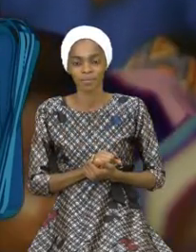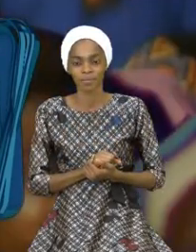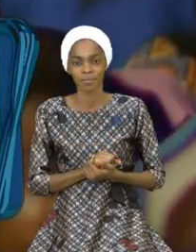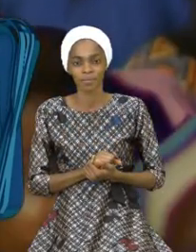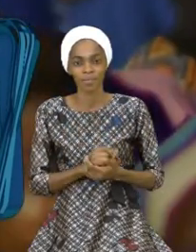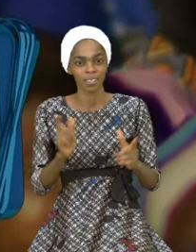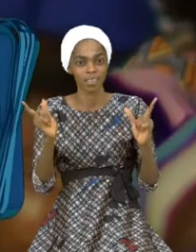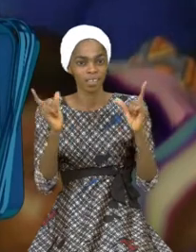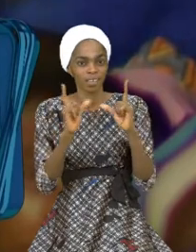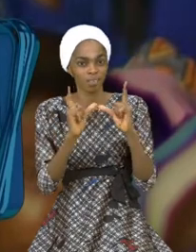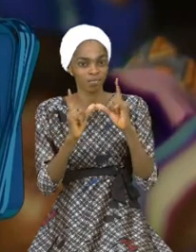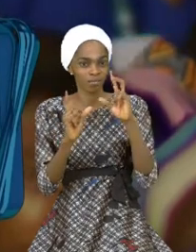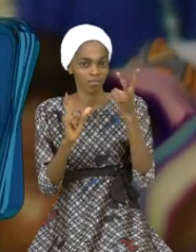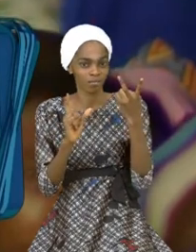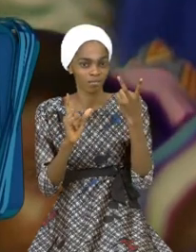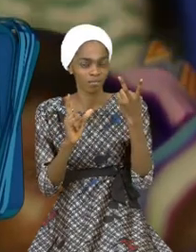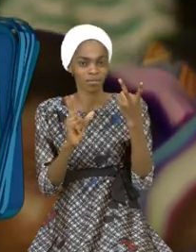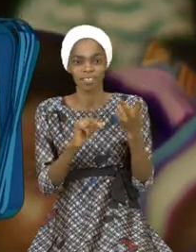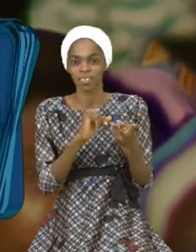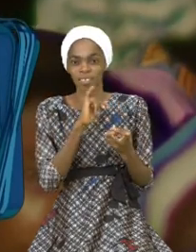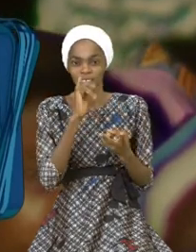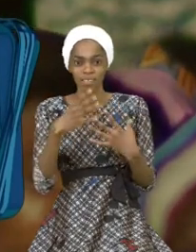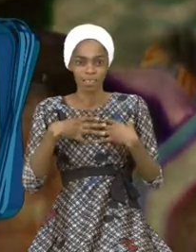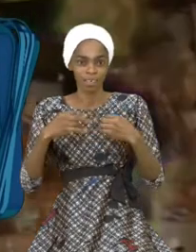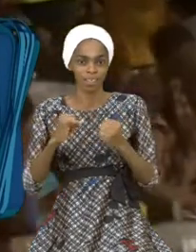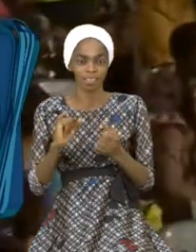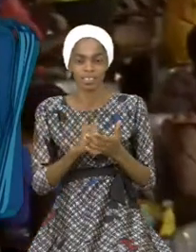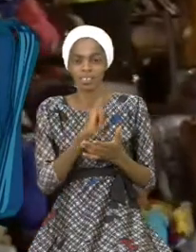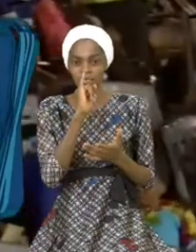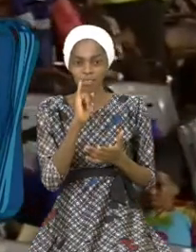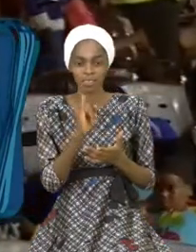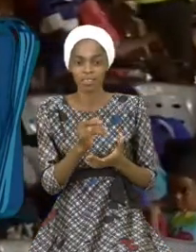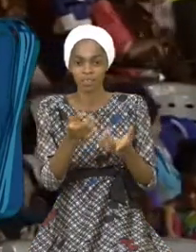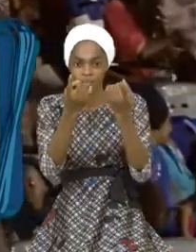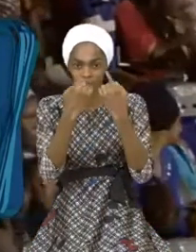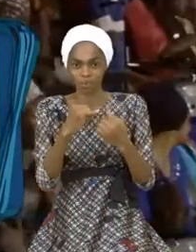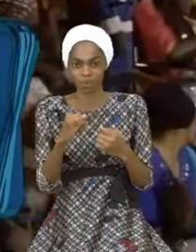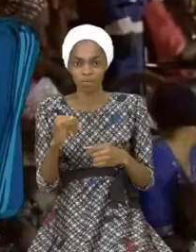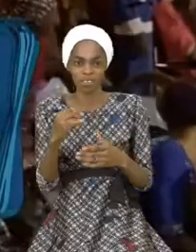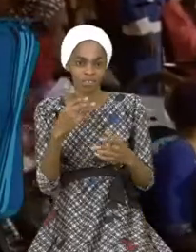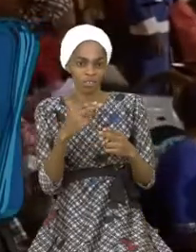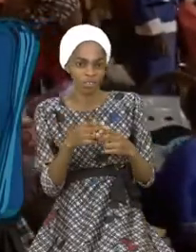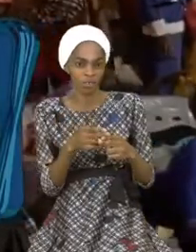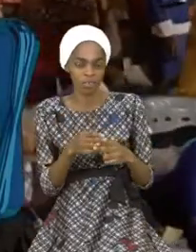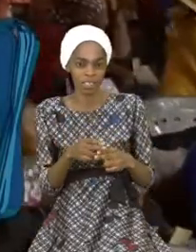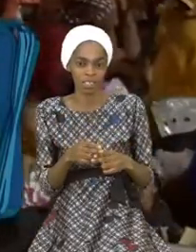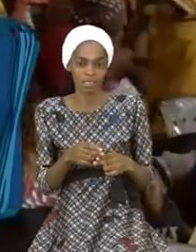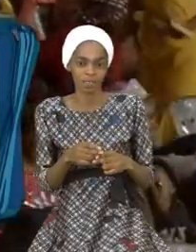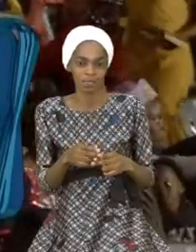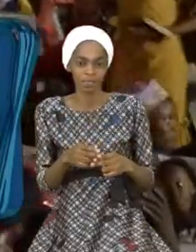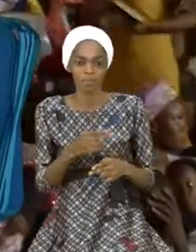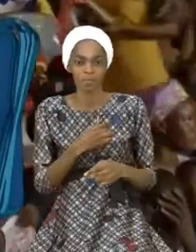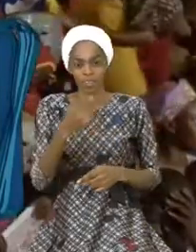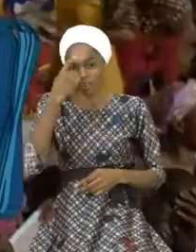Stage number two is the healing that is coming up very soon. And for